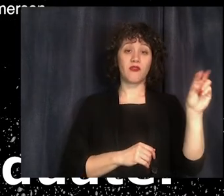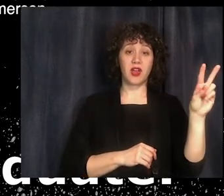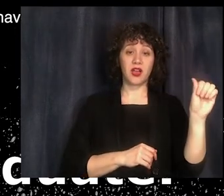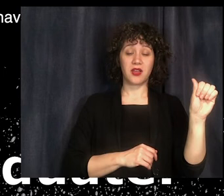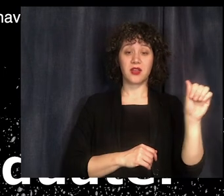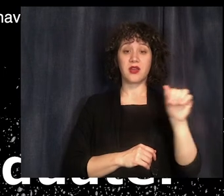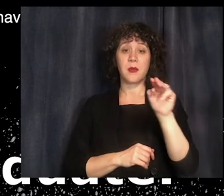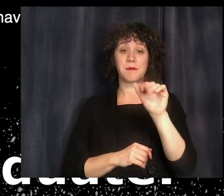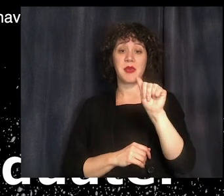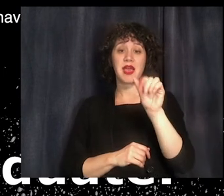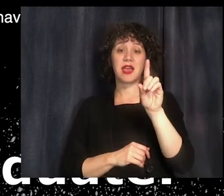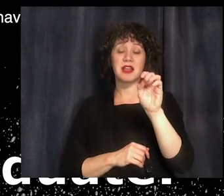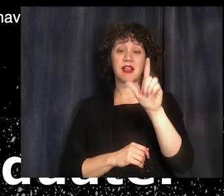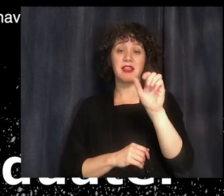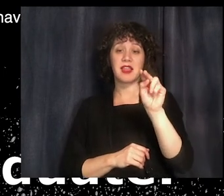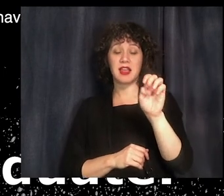Madeline Goss.